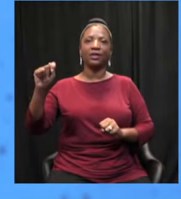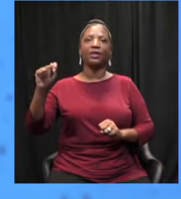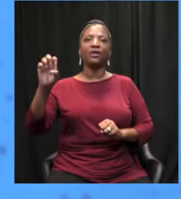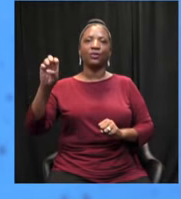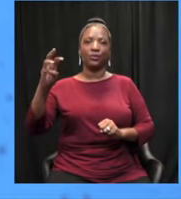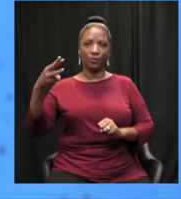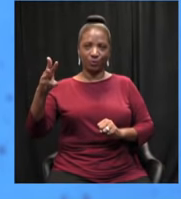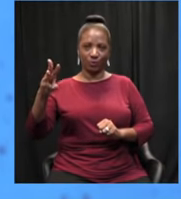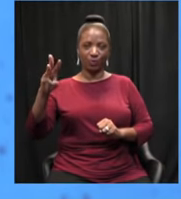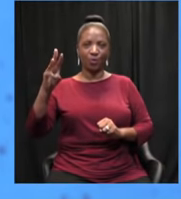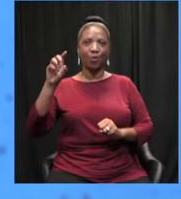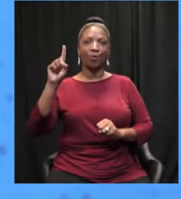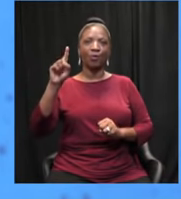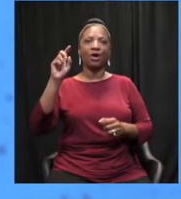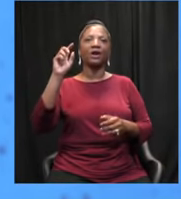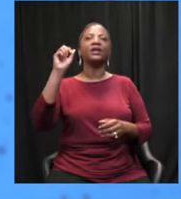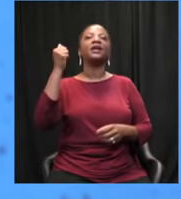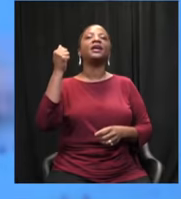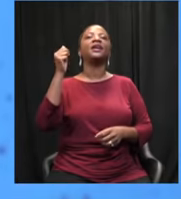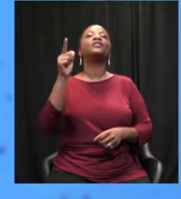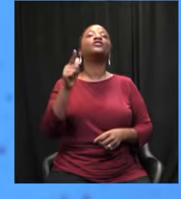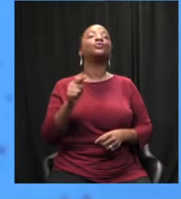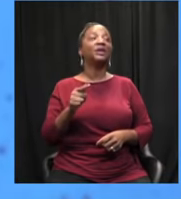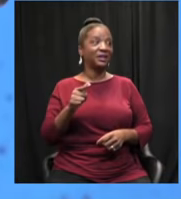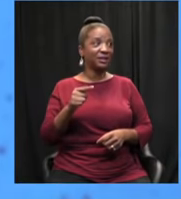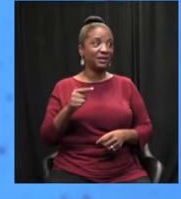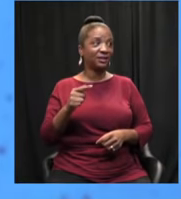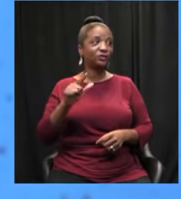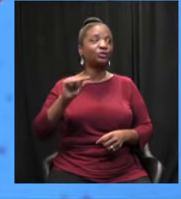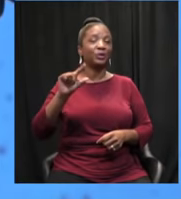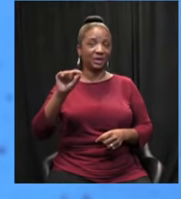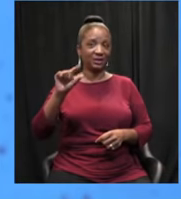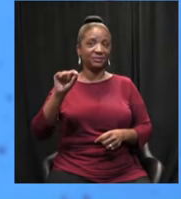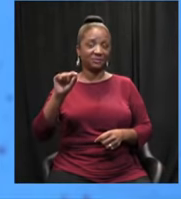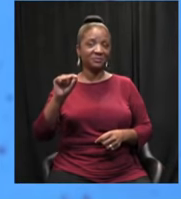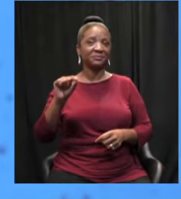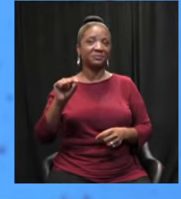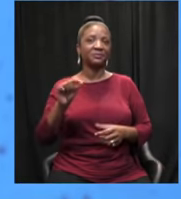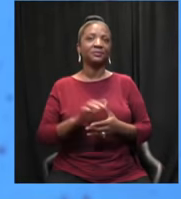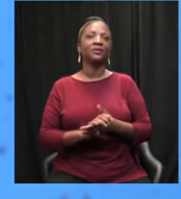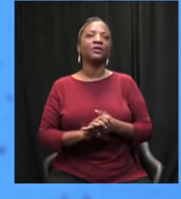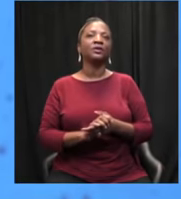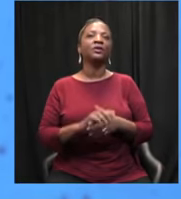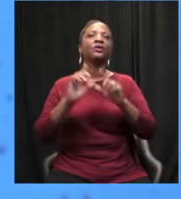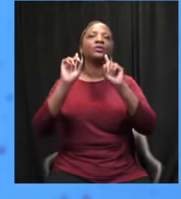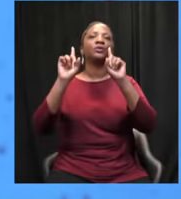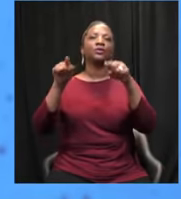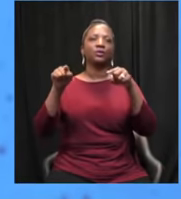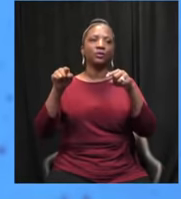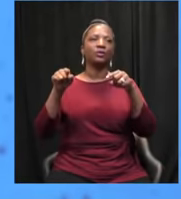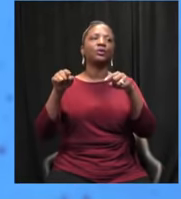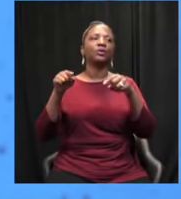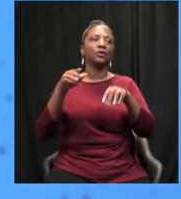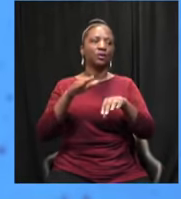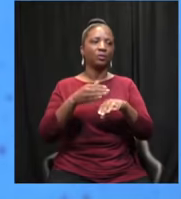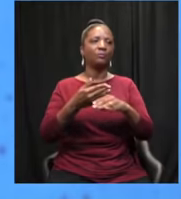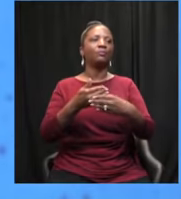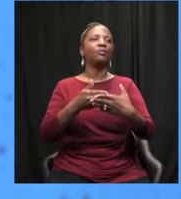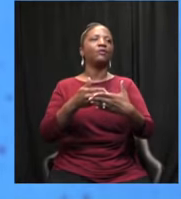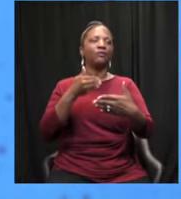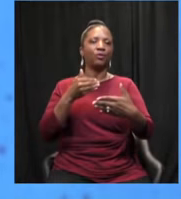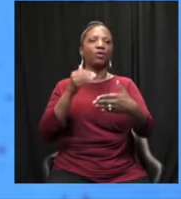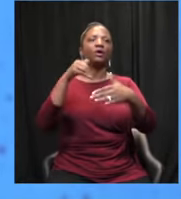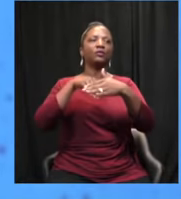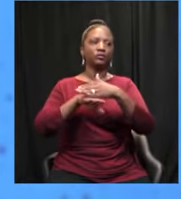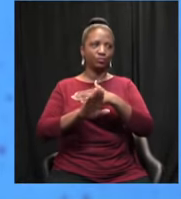name Jesus. And remember Matthew 1 and 20, he speaks to them before he's born. He says, you will name him Jesus because